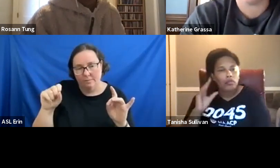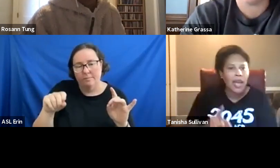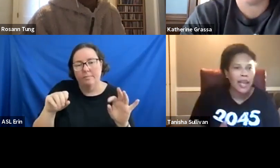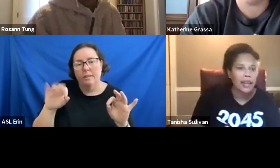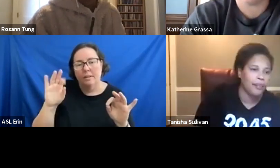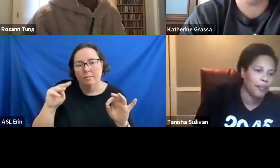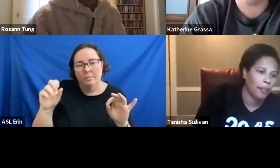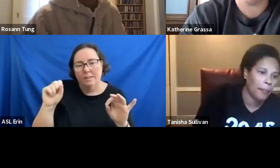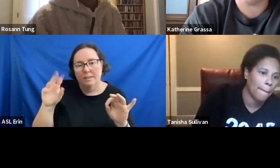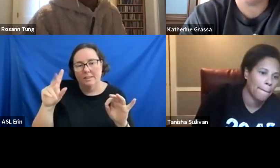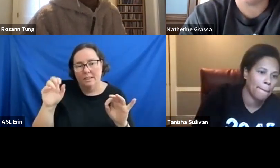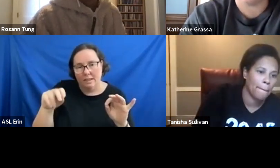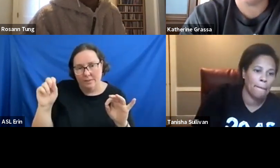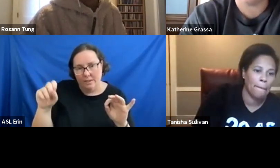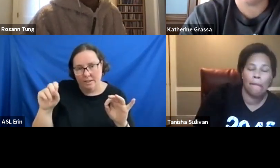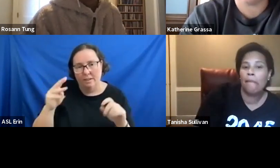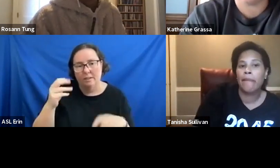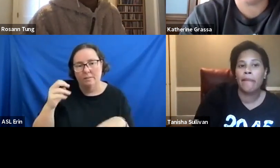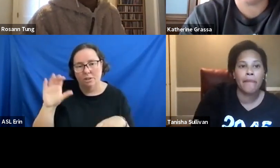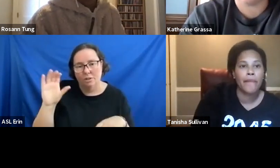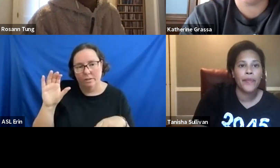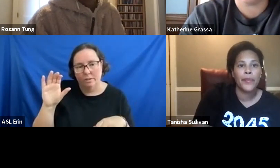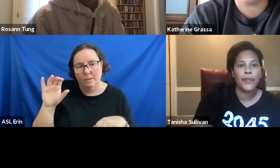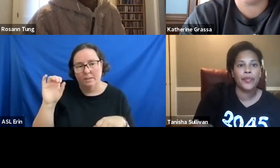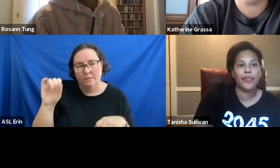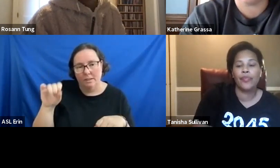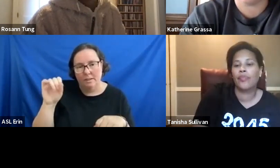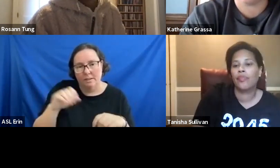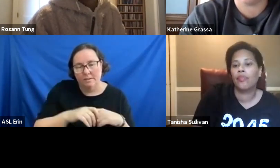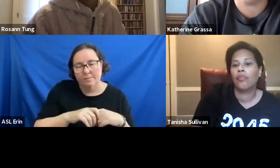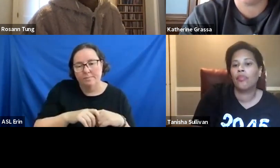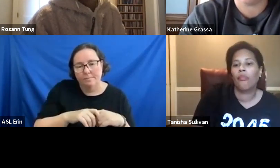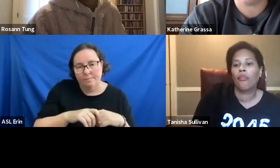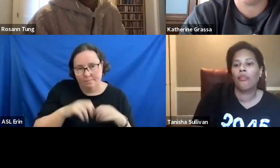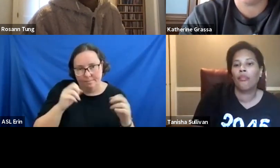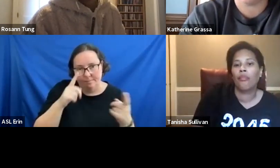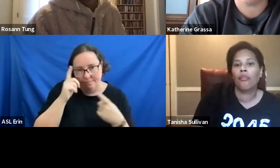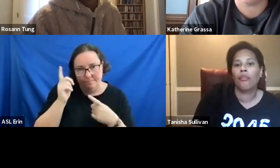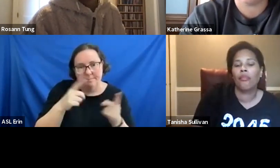Sullivan, Aye. Mr. Contempassis. Yes, That's